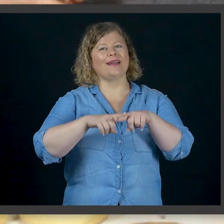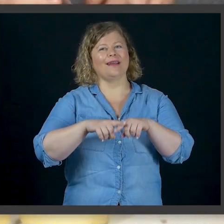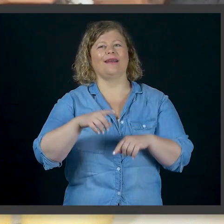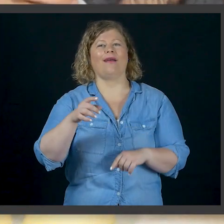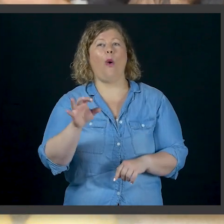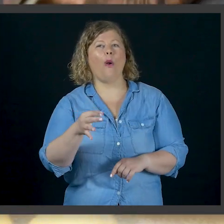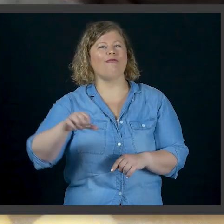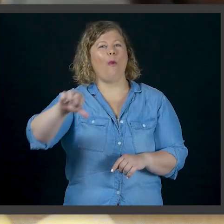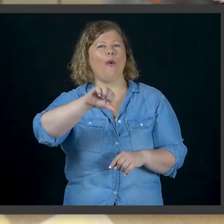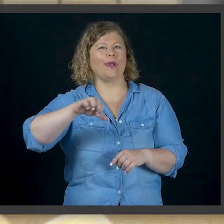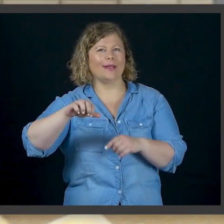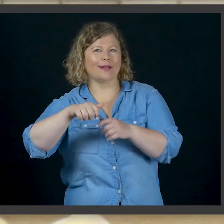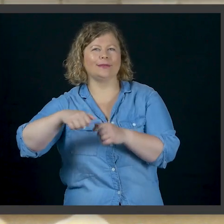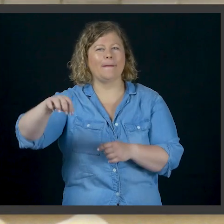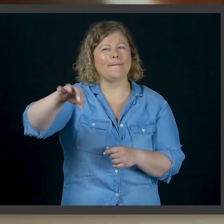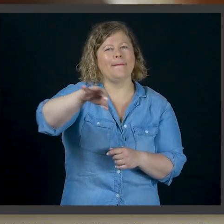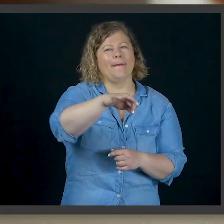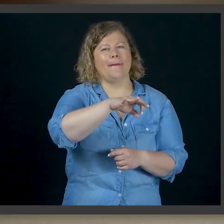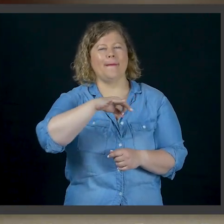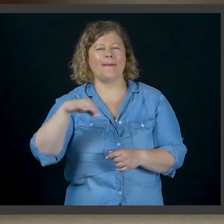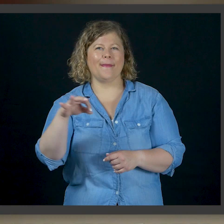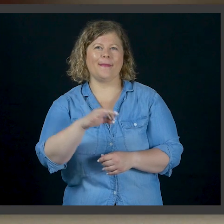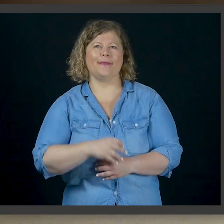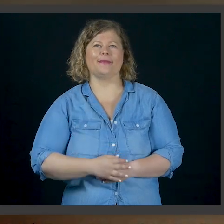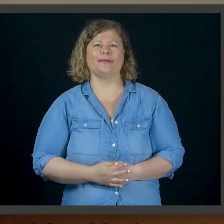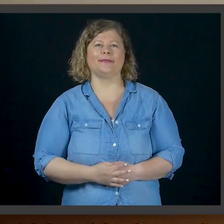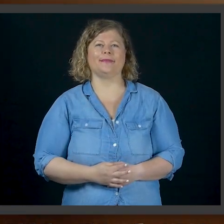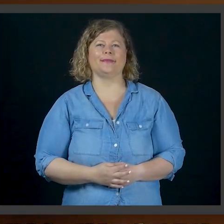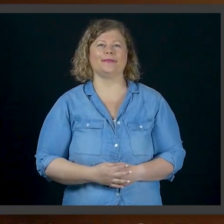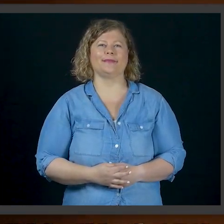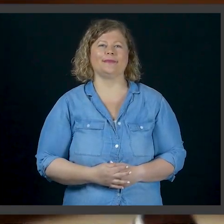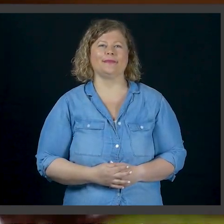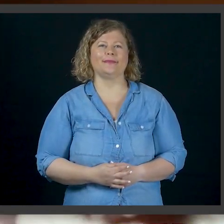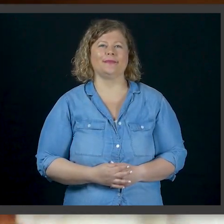Some drops of Greek extra virgin olive oil.